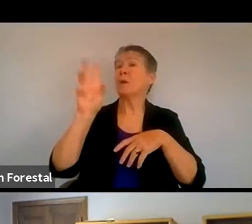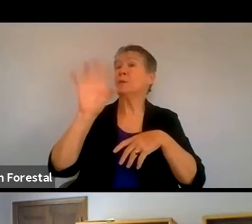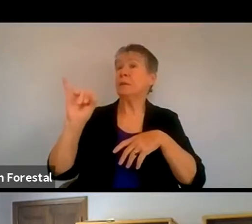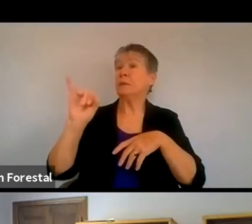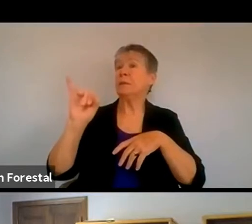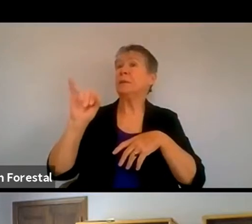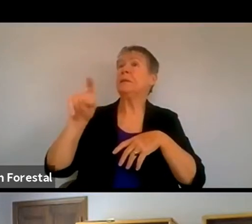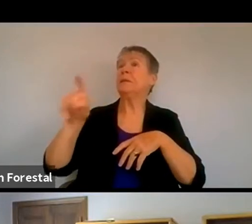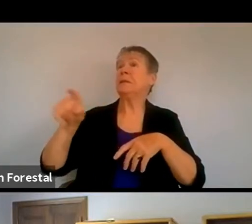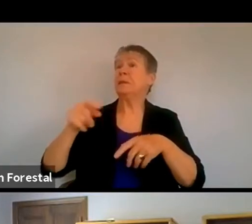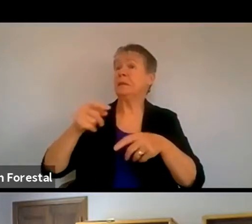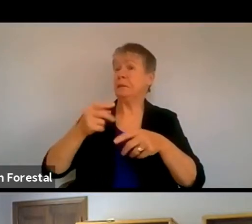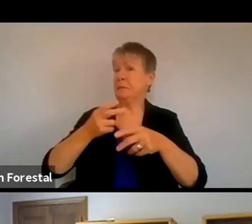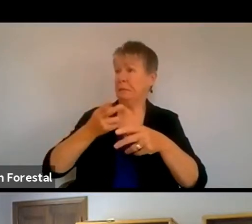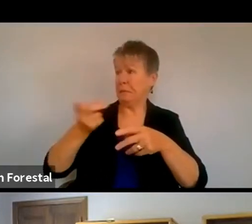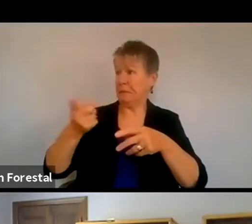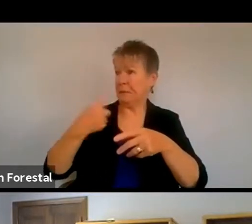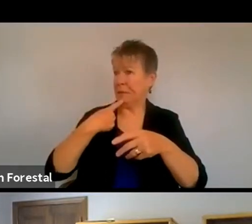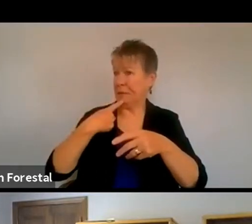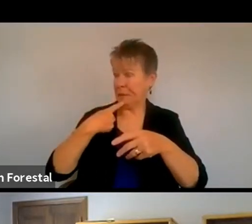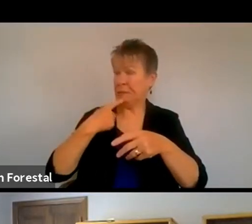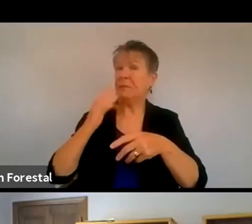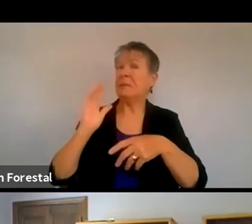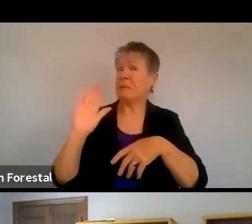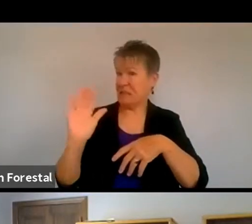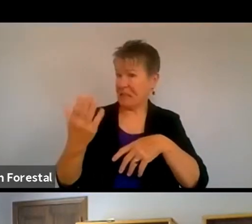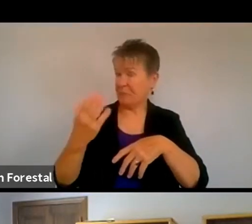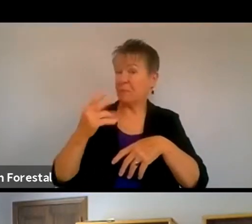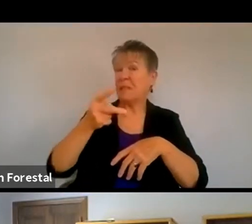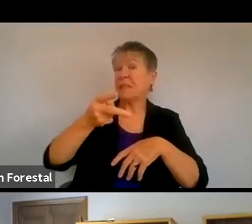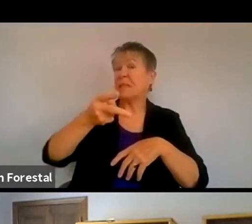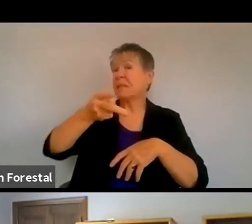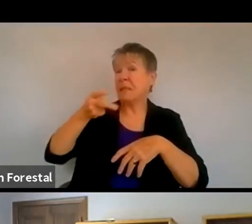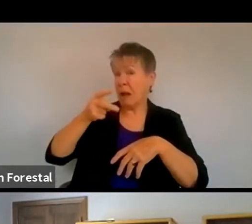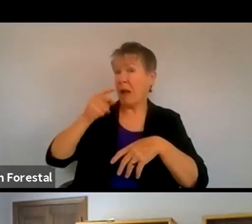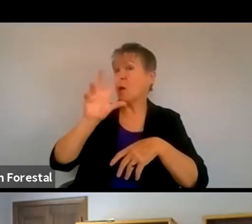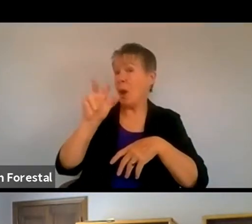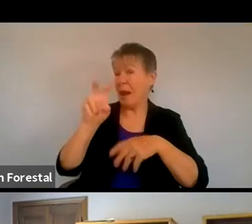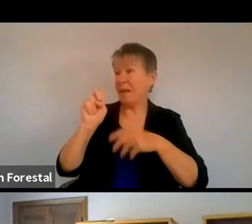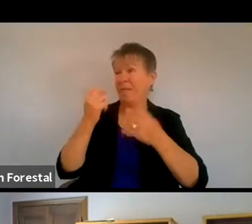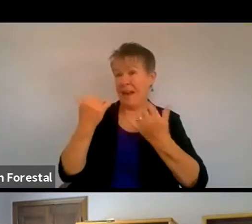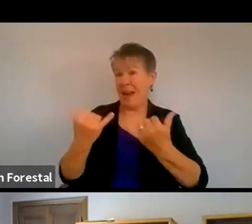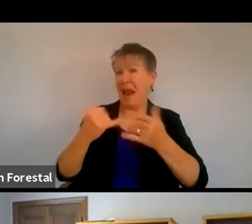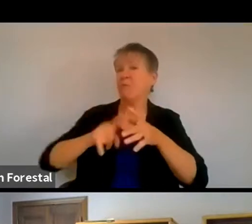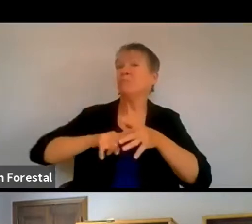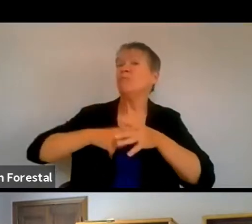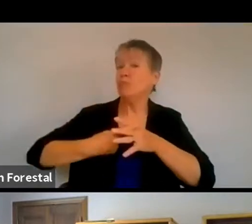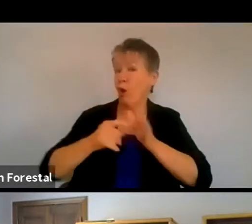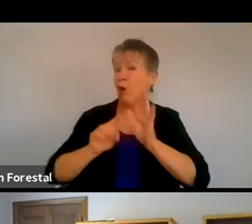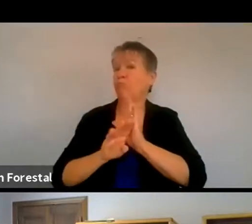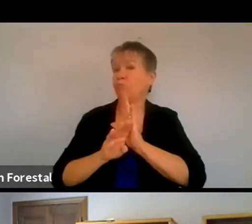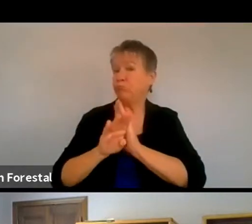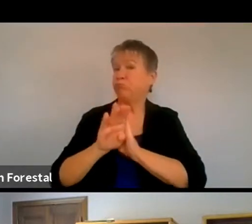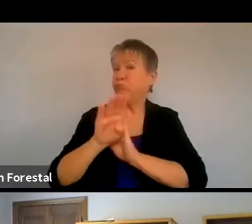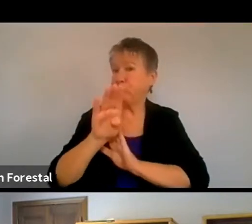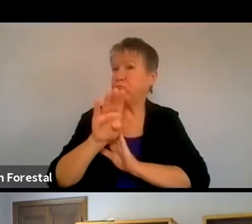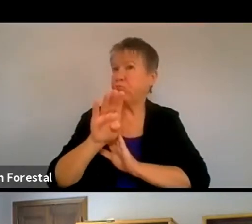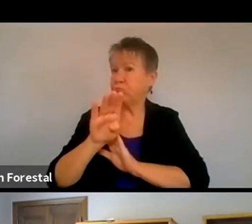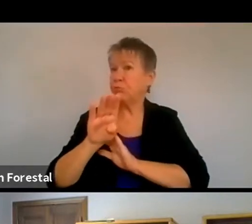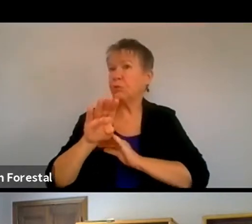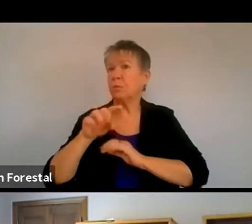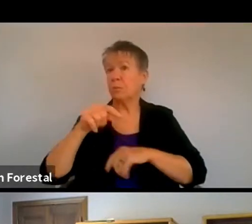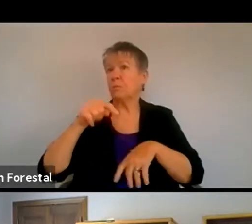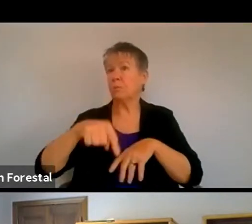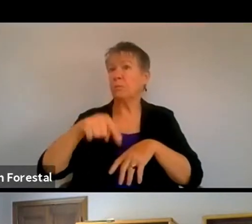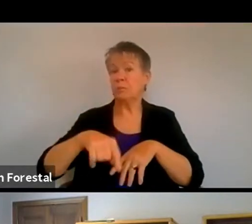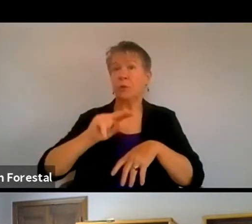knows we don't want to lose any more lives, we started the surge in a good spot. We have to get back to that really good place so